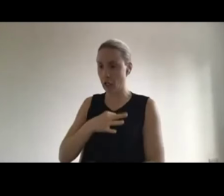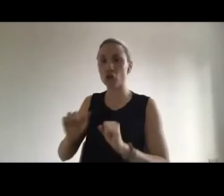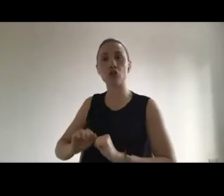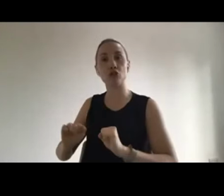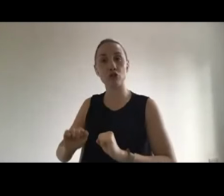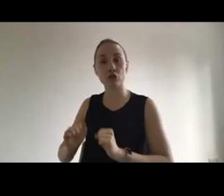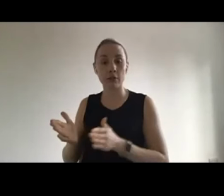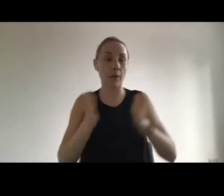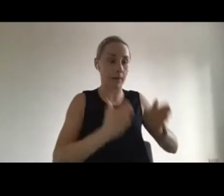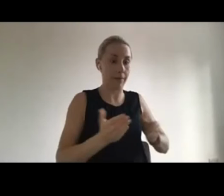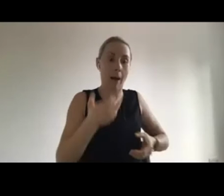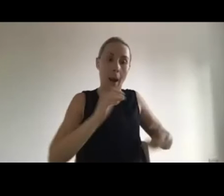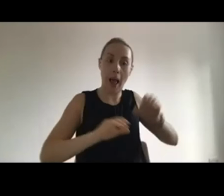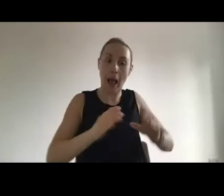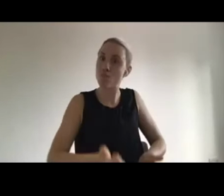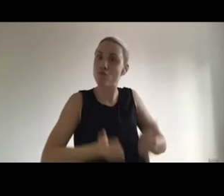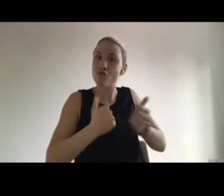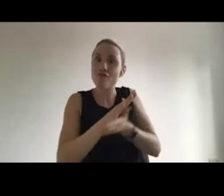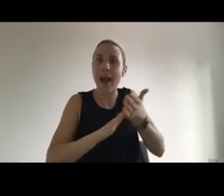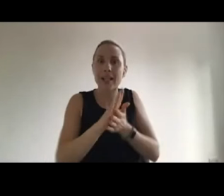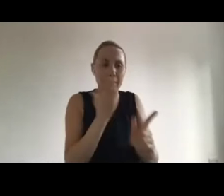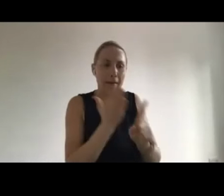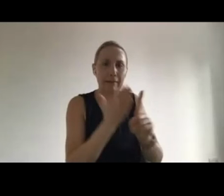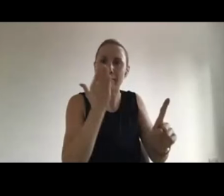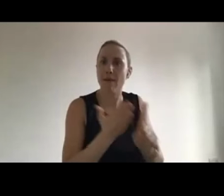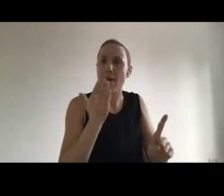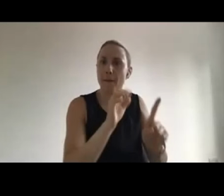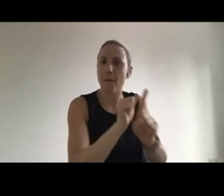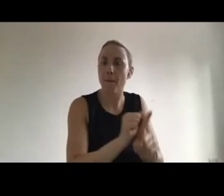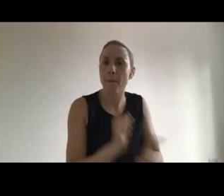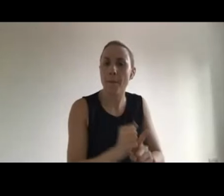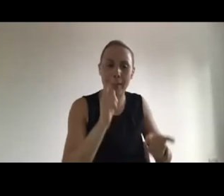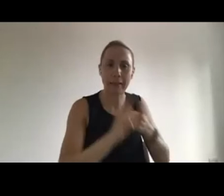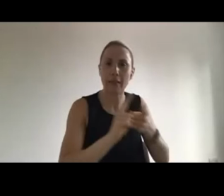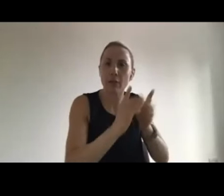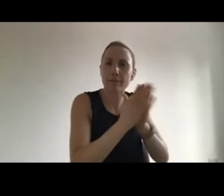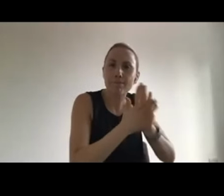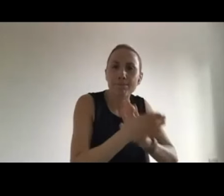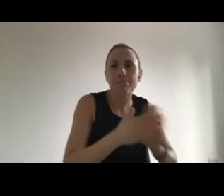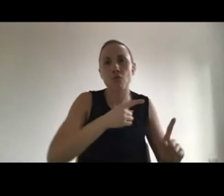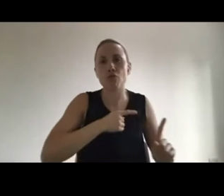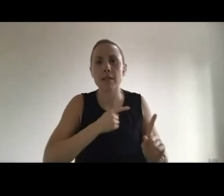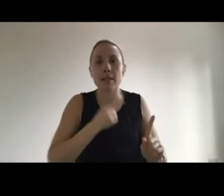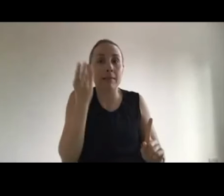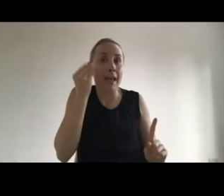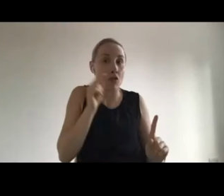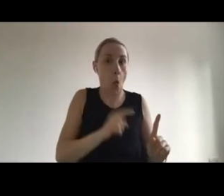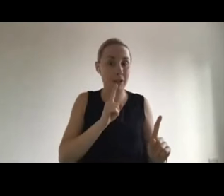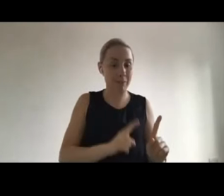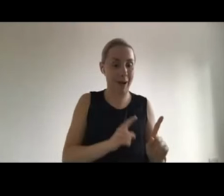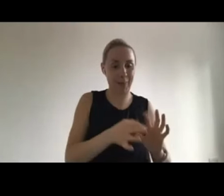in identifying the site of lesion, but that hasn't been adopted in a clinical setting yet. We know